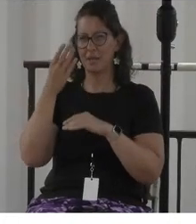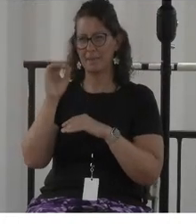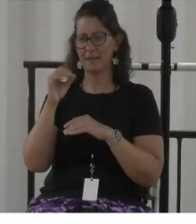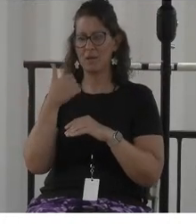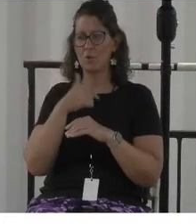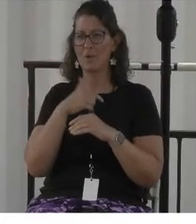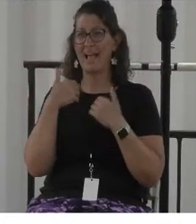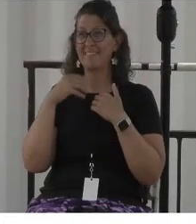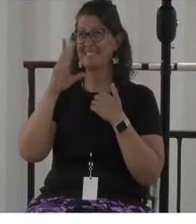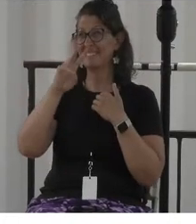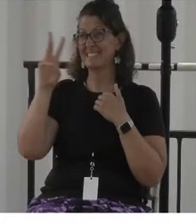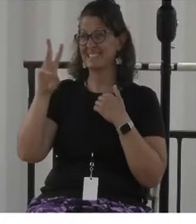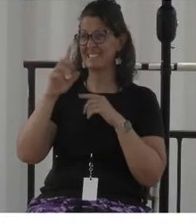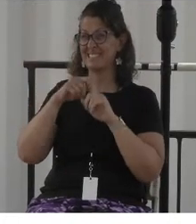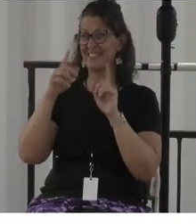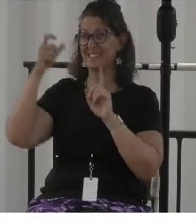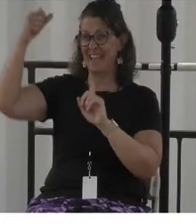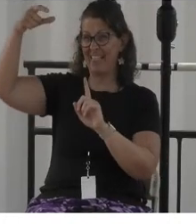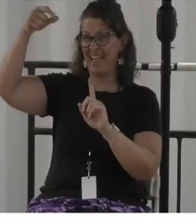hover